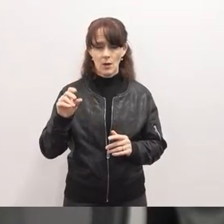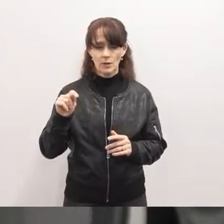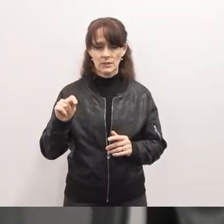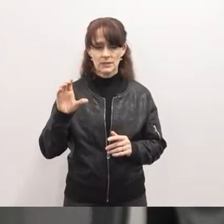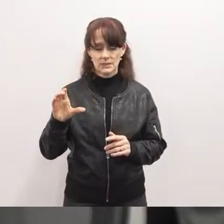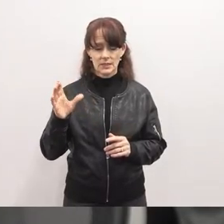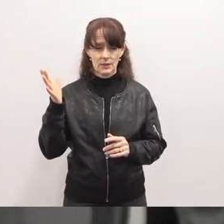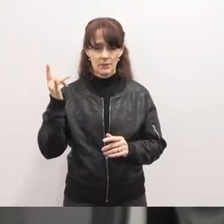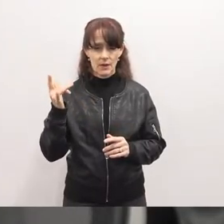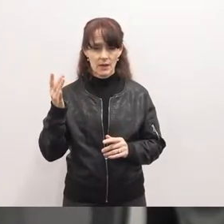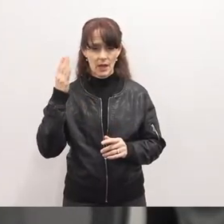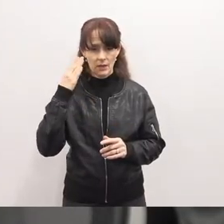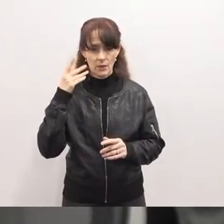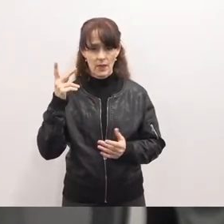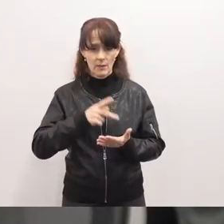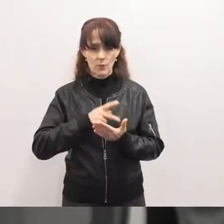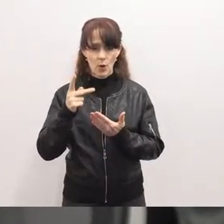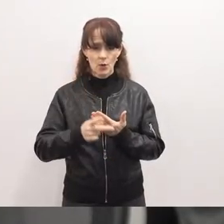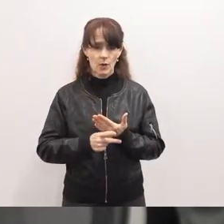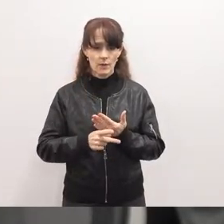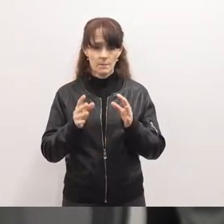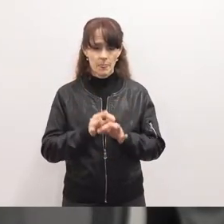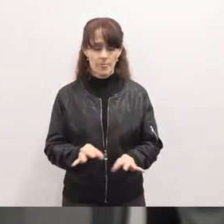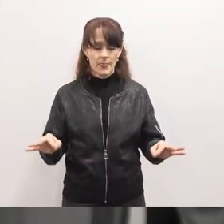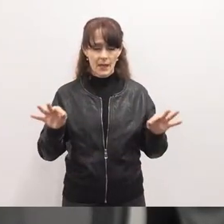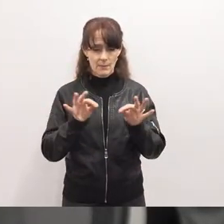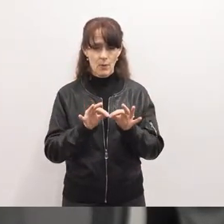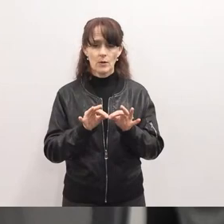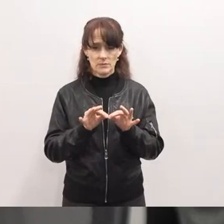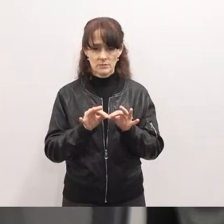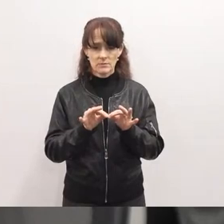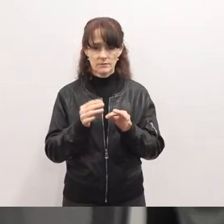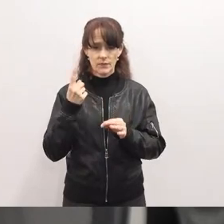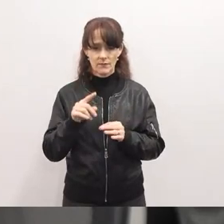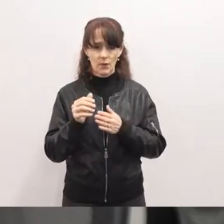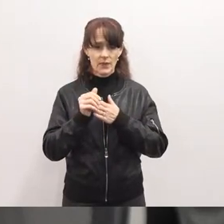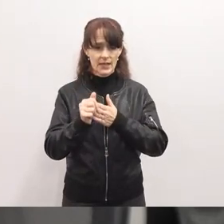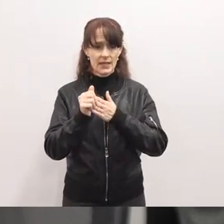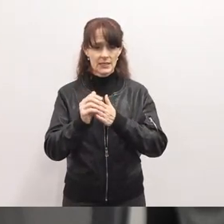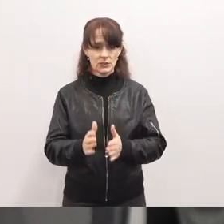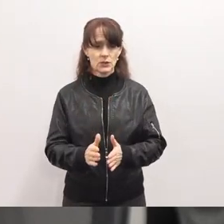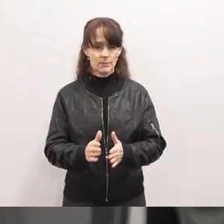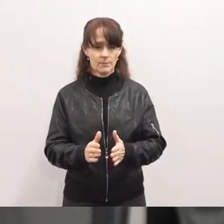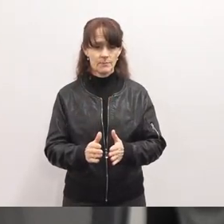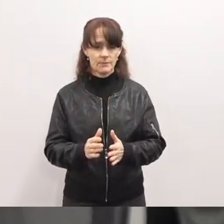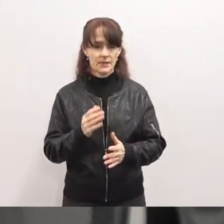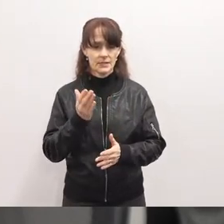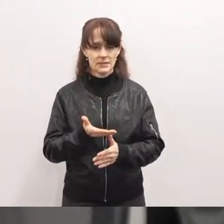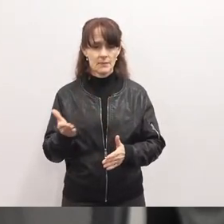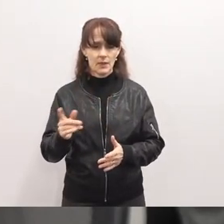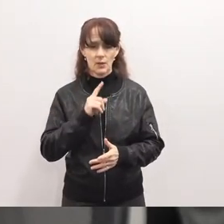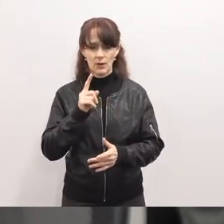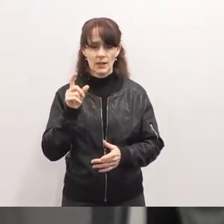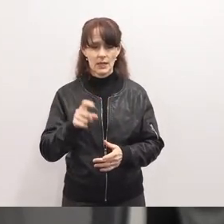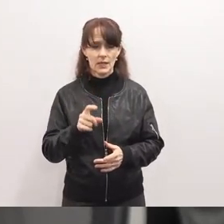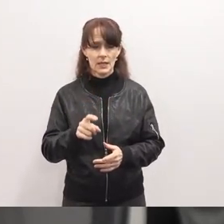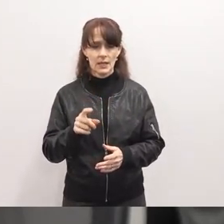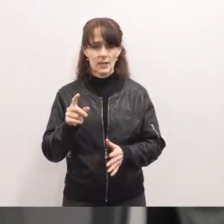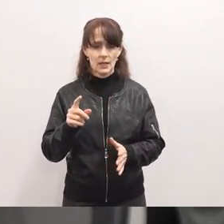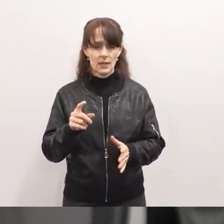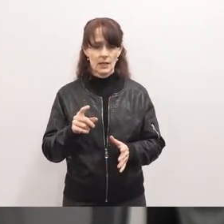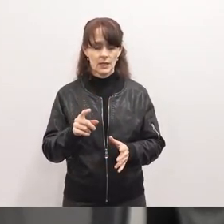good because I know that program is so important. It's important for the leadership and so on, and it's something that we really need to look